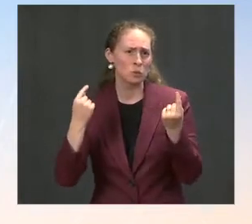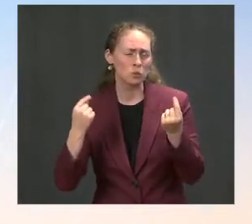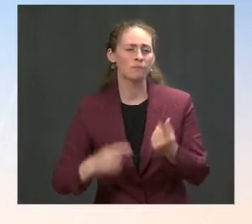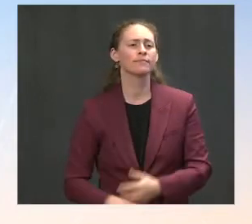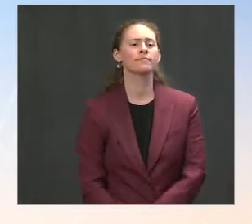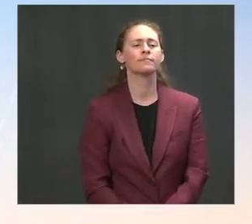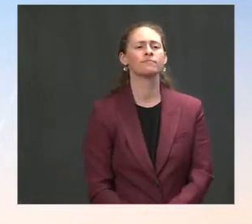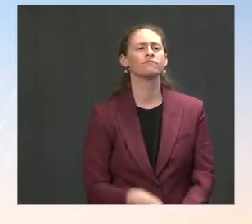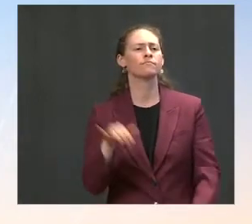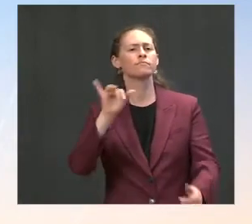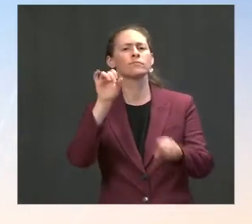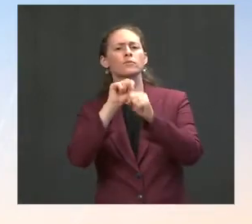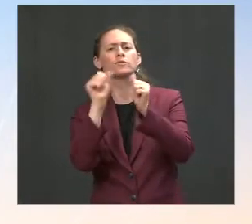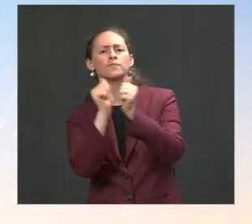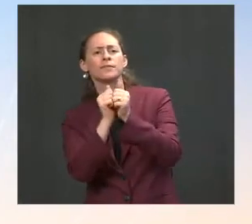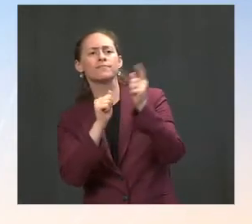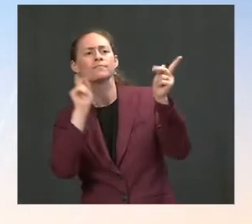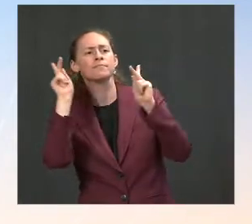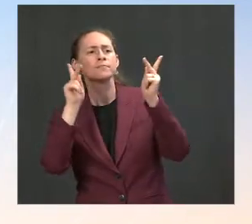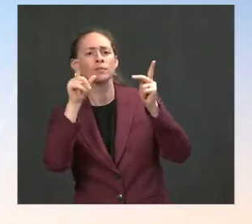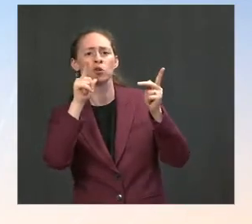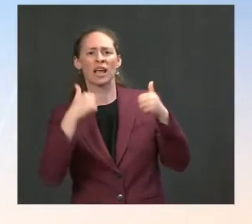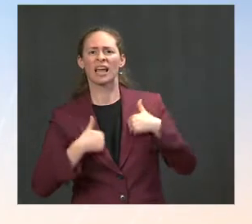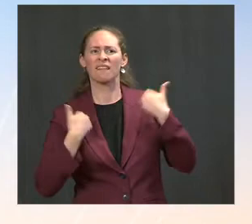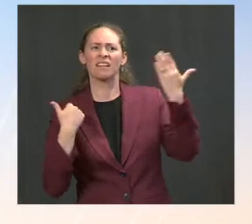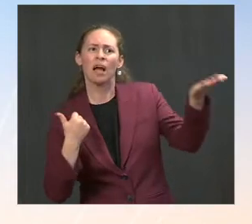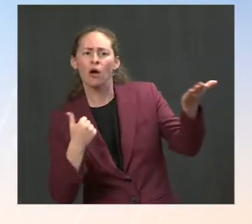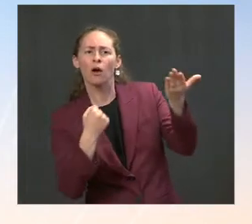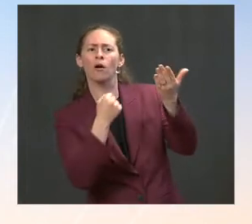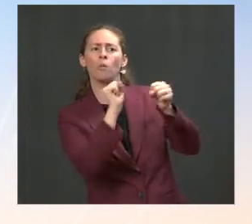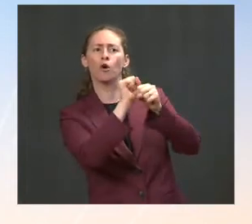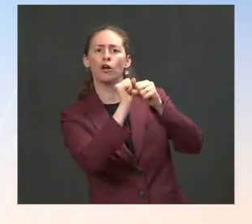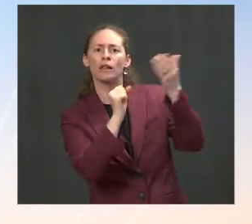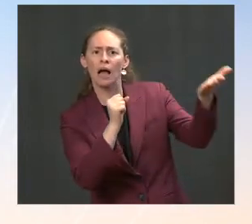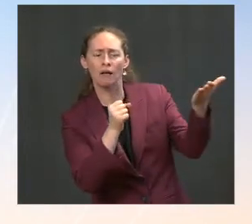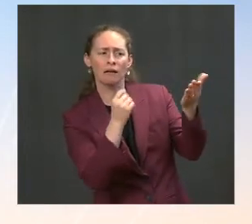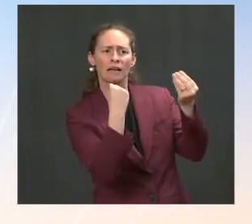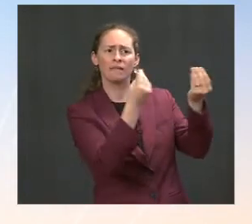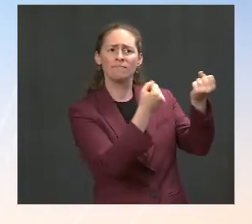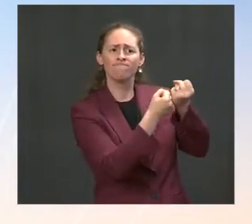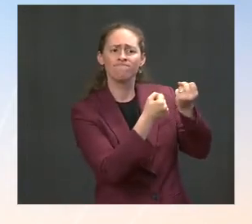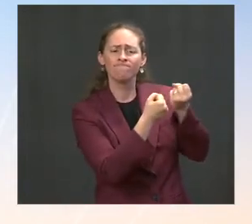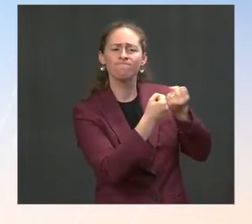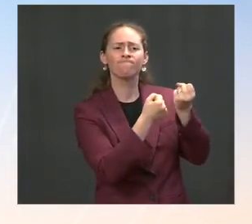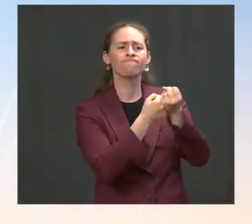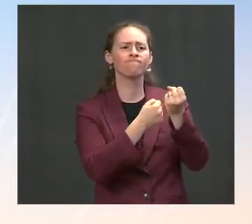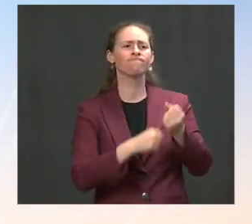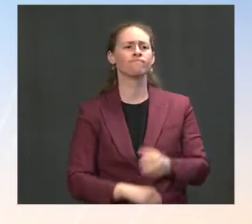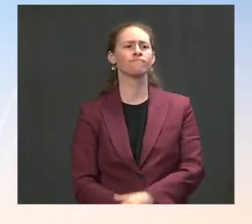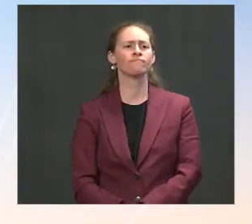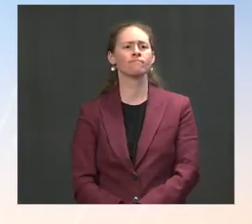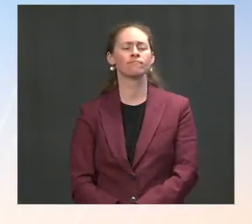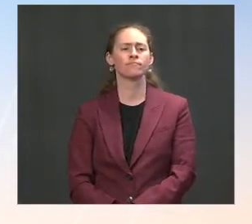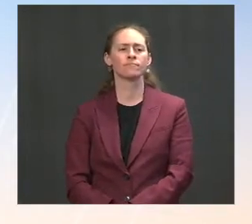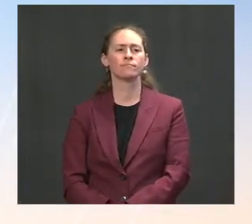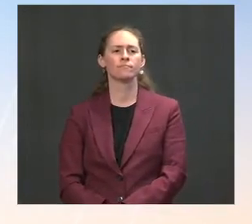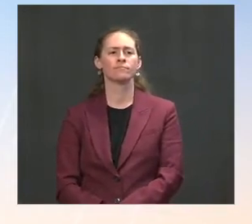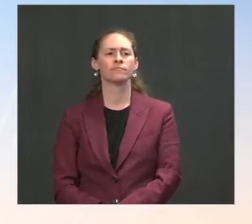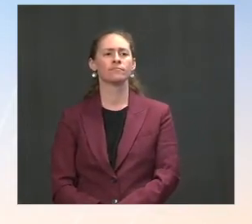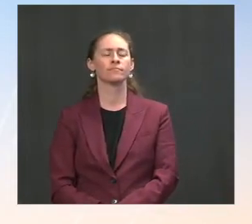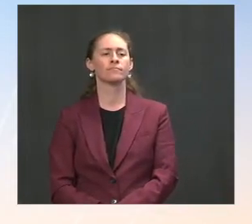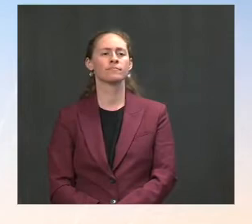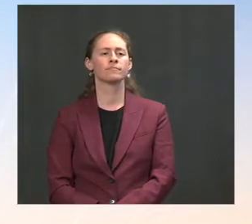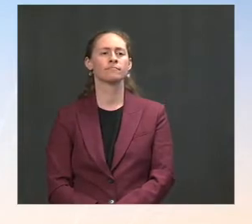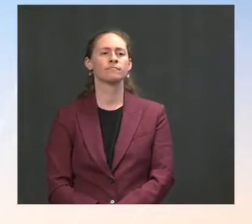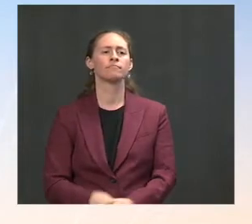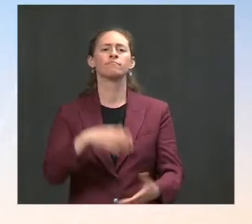front lines to provide federal assistance as needed, including by recently approving fire management assistance grants for fire departments